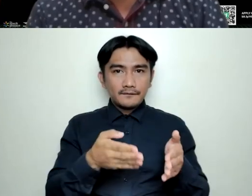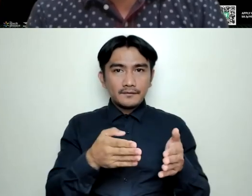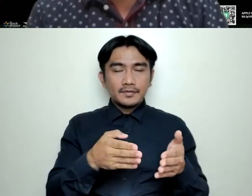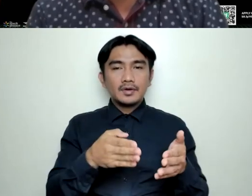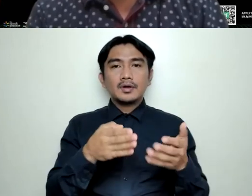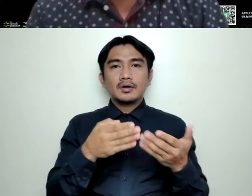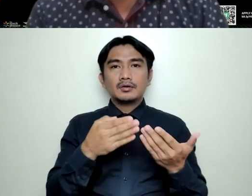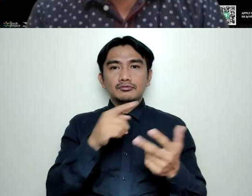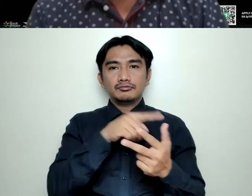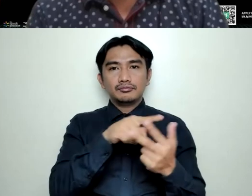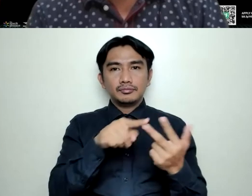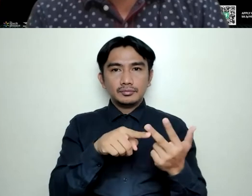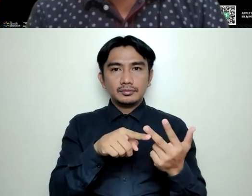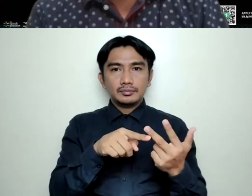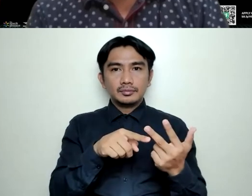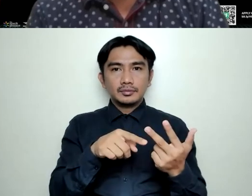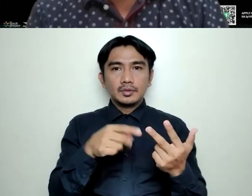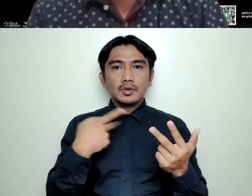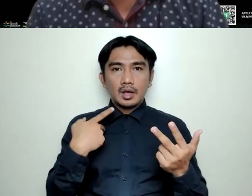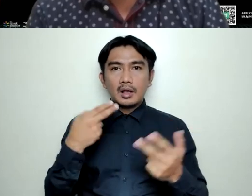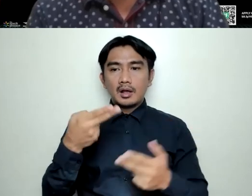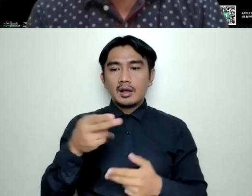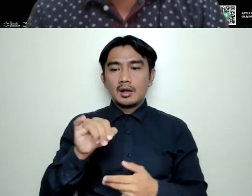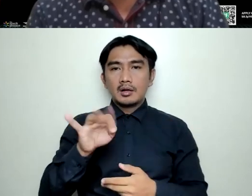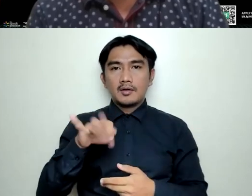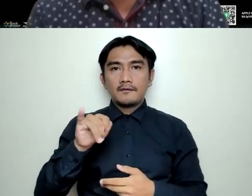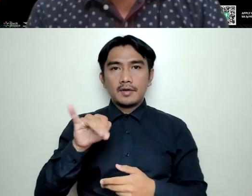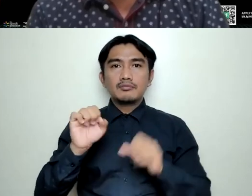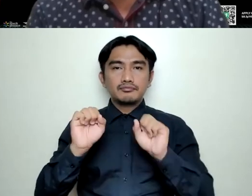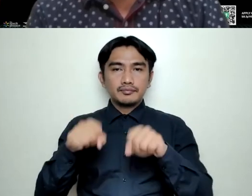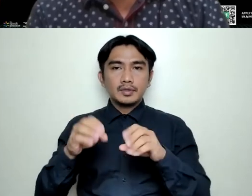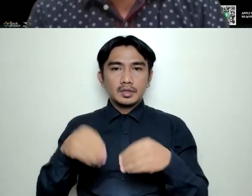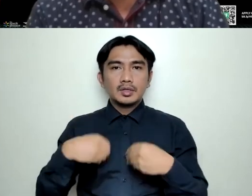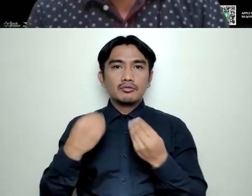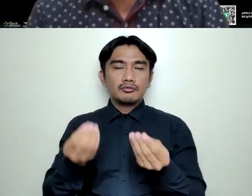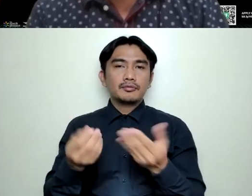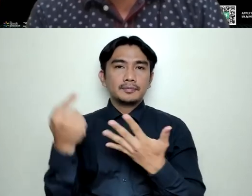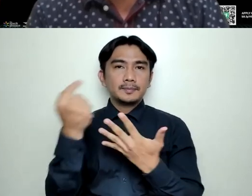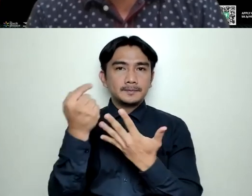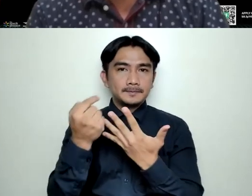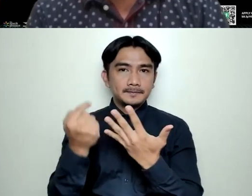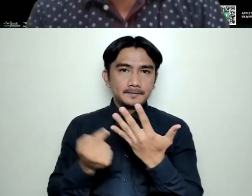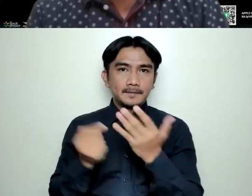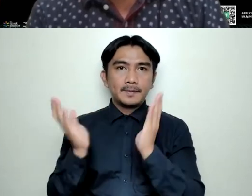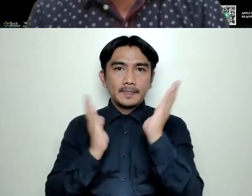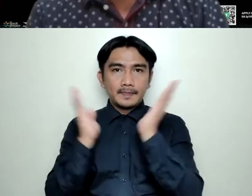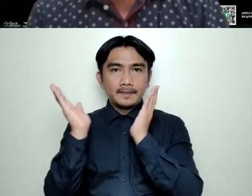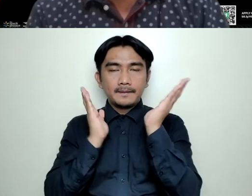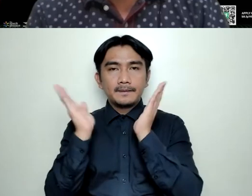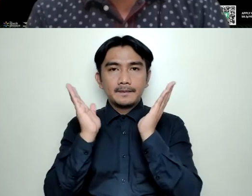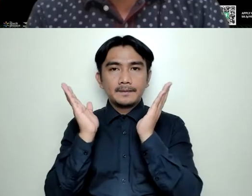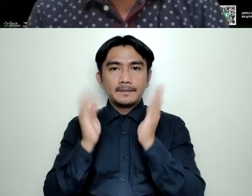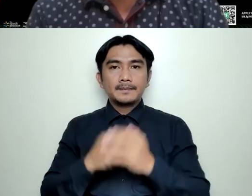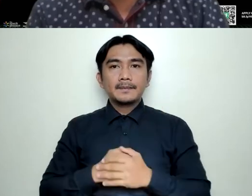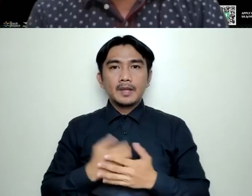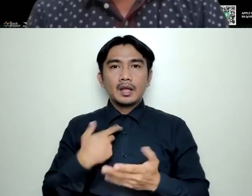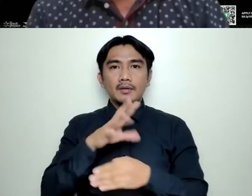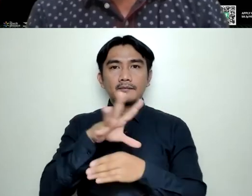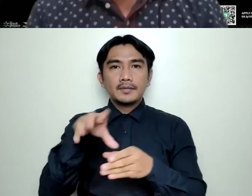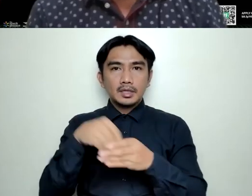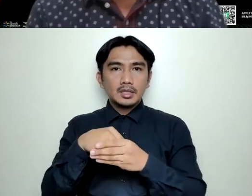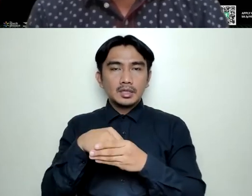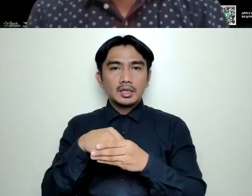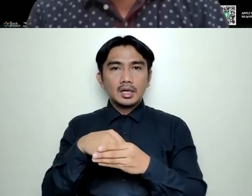I think with HIFI, we can actually offer several services because also including the crowdfunding, as you've